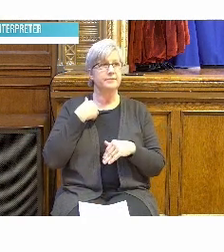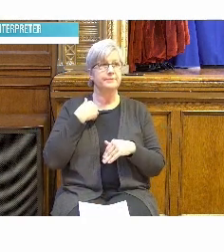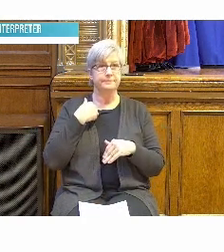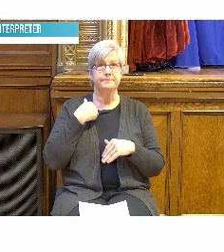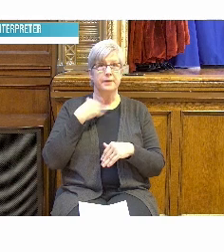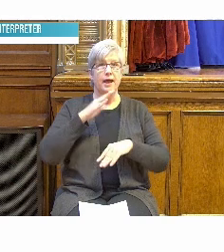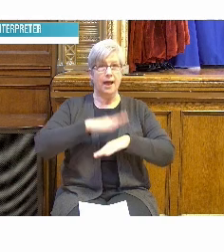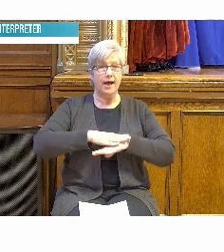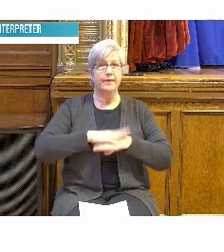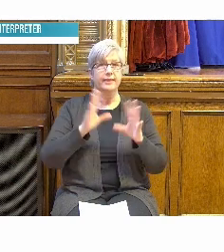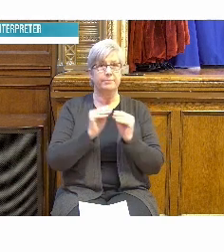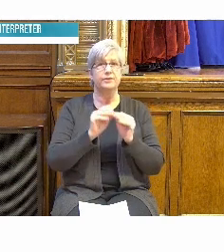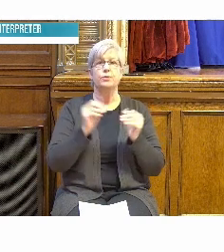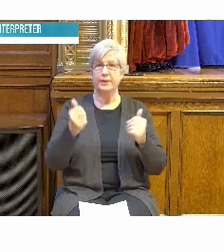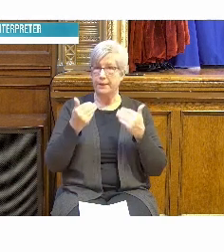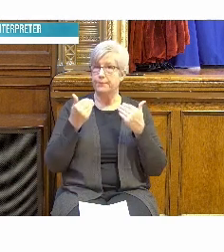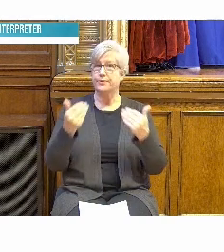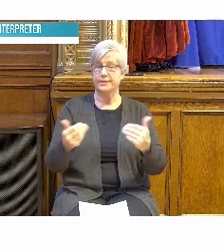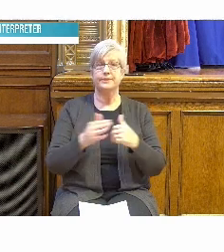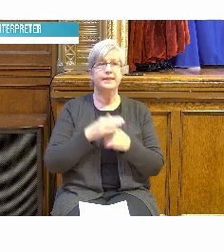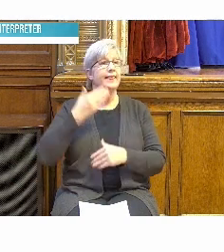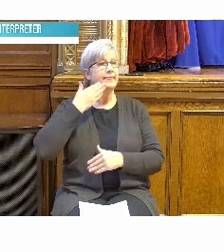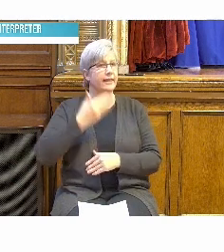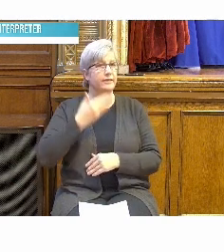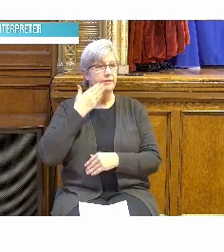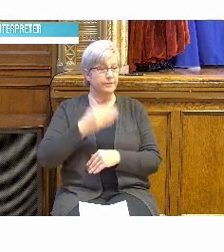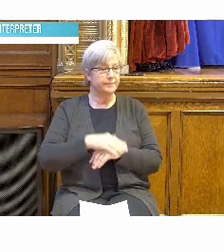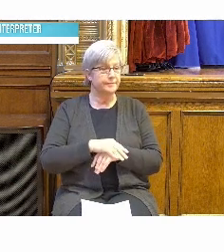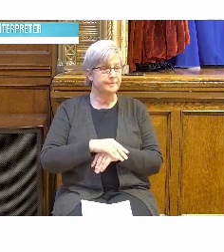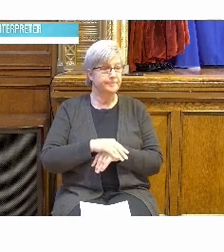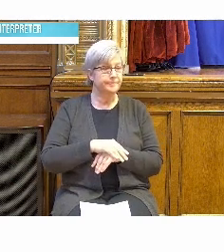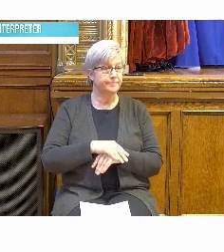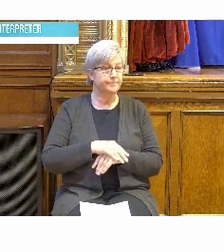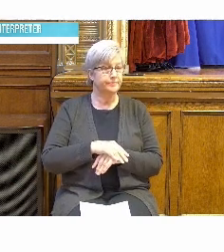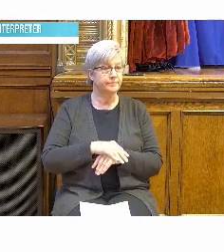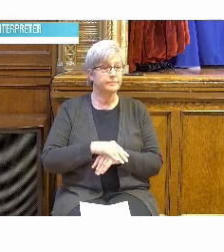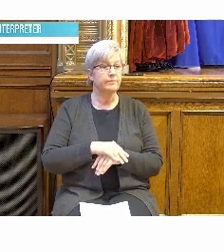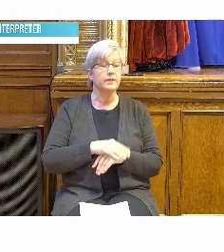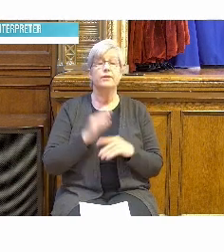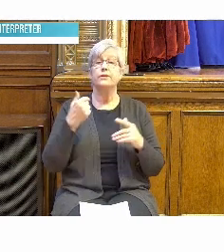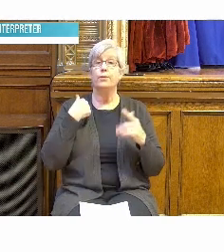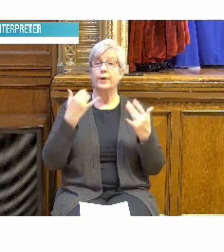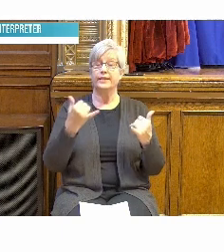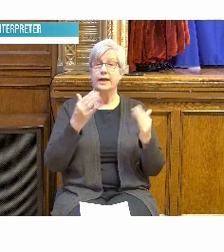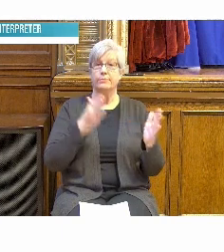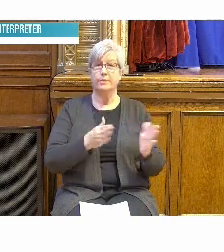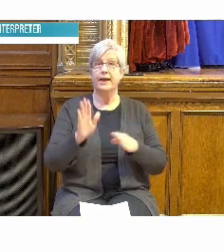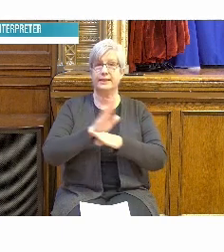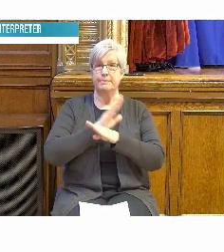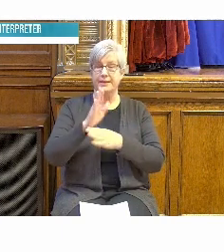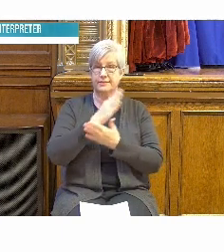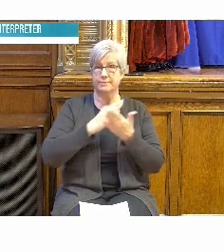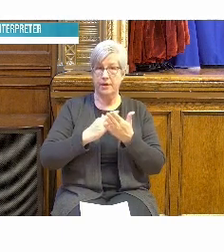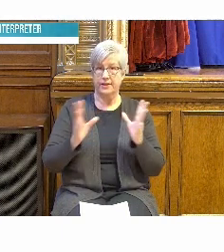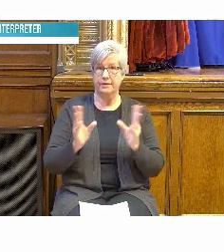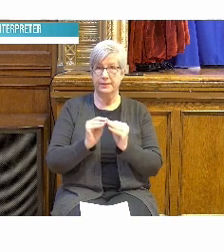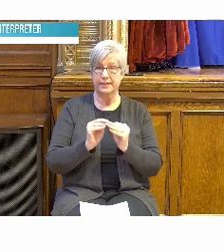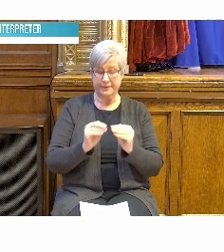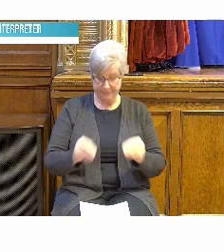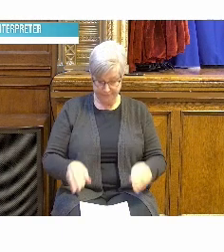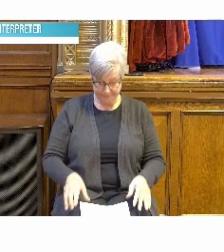commission. So we can proceed. Thank you. And so at this time, we will prepare the business section of the